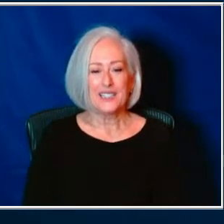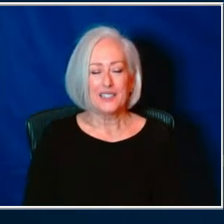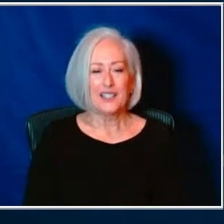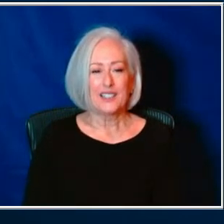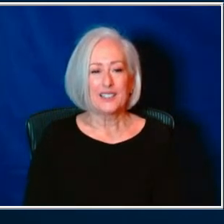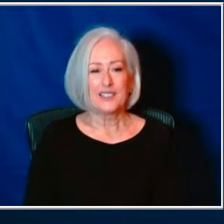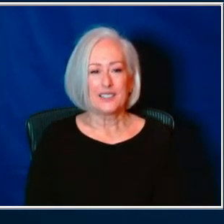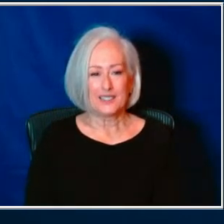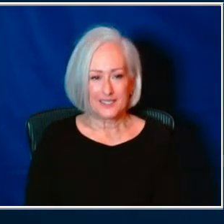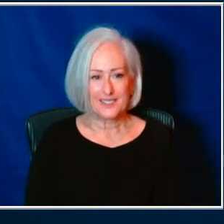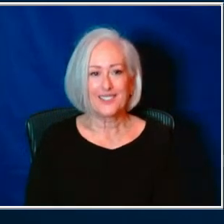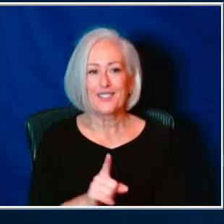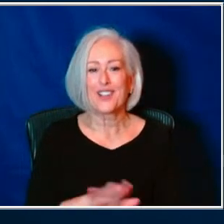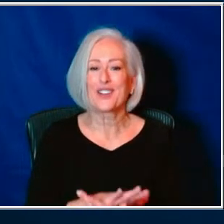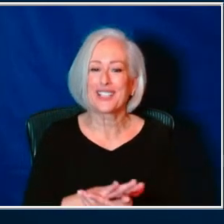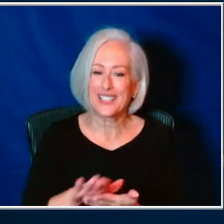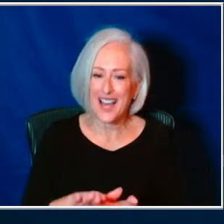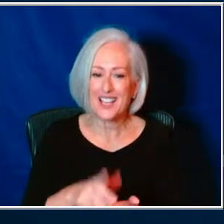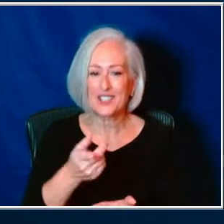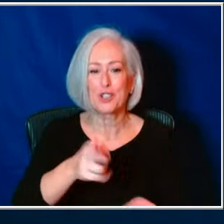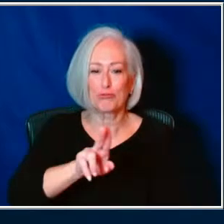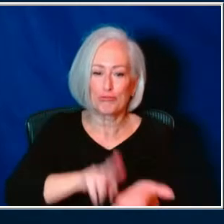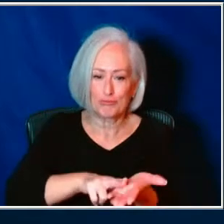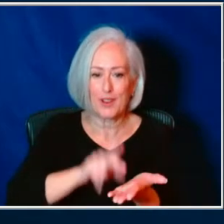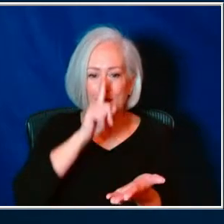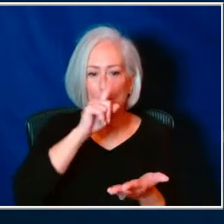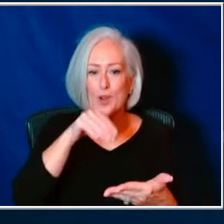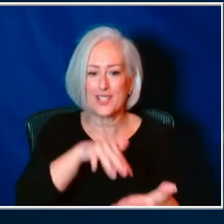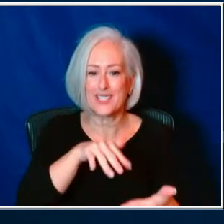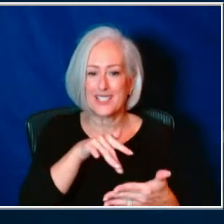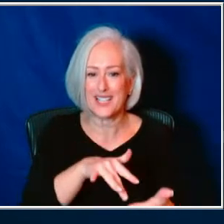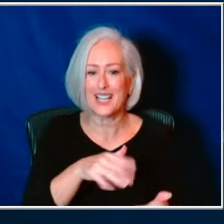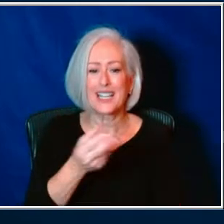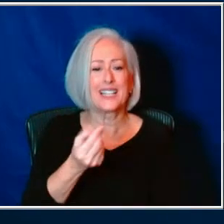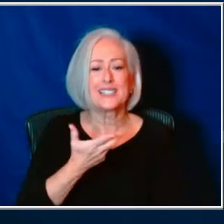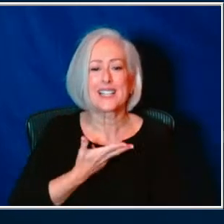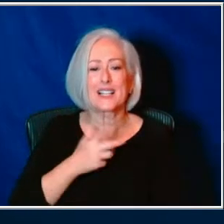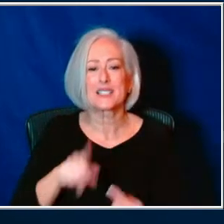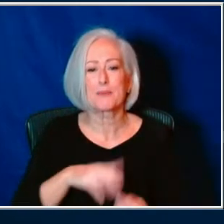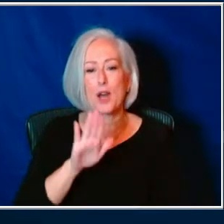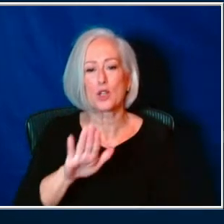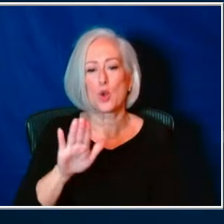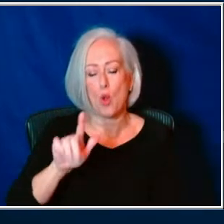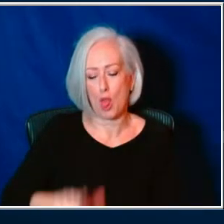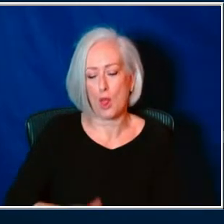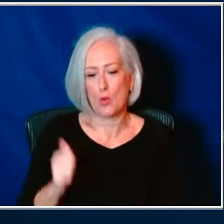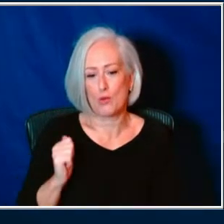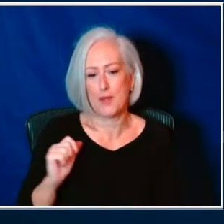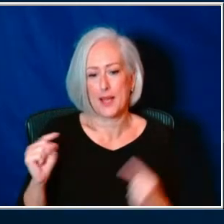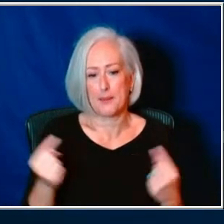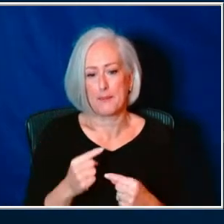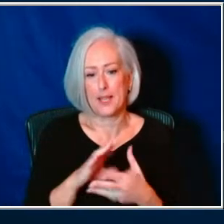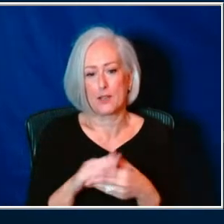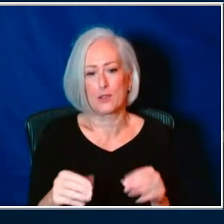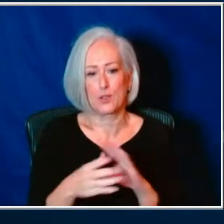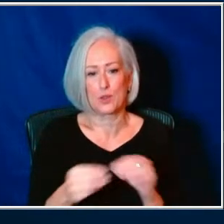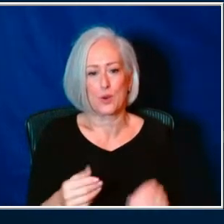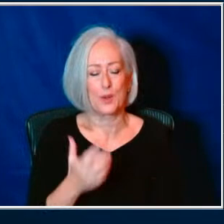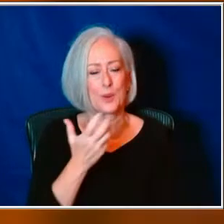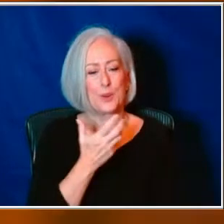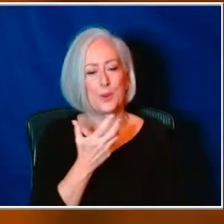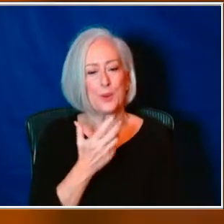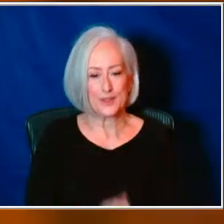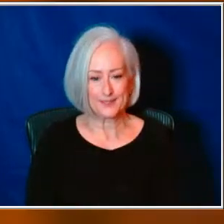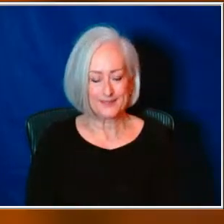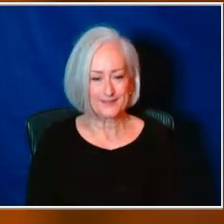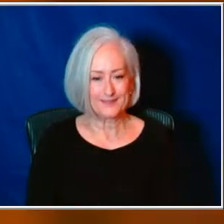you're very kind. You've enrolled into this study. Tell us a little bit about your lower back pain story. Oh my, I've always